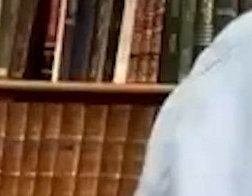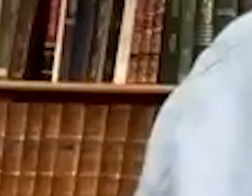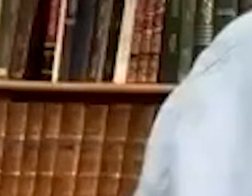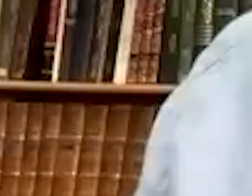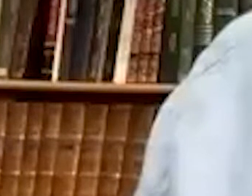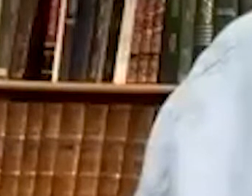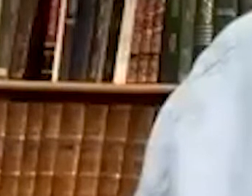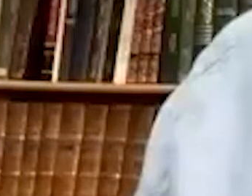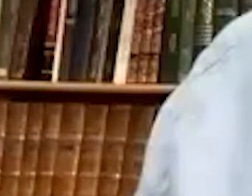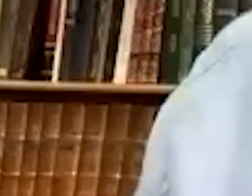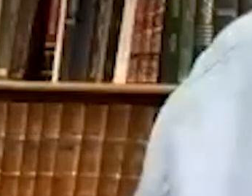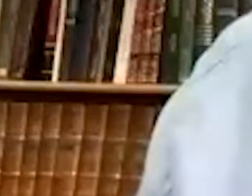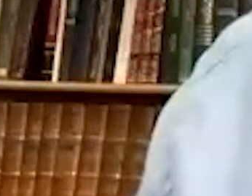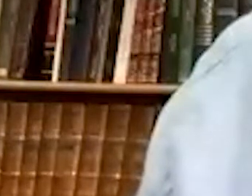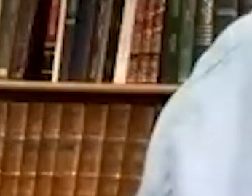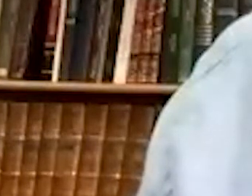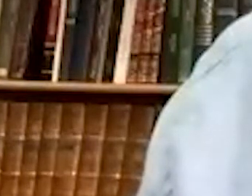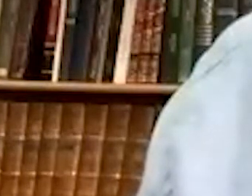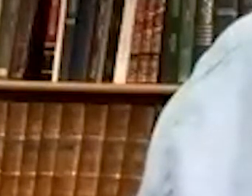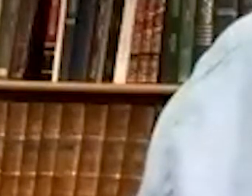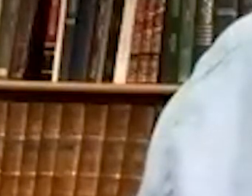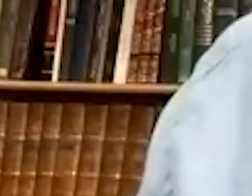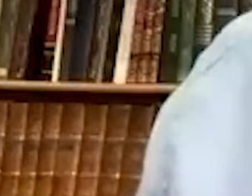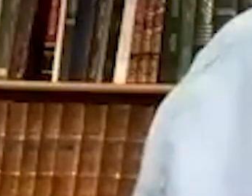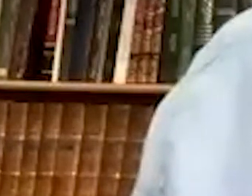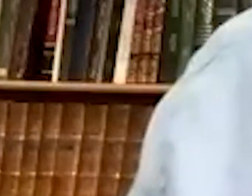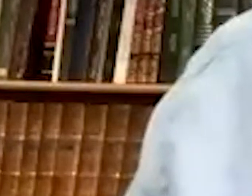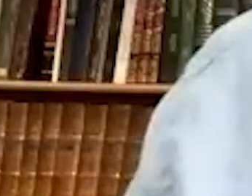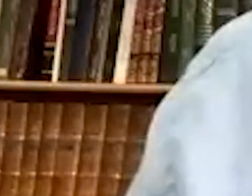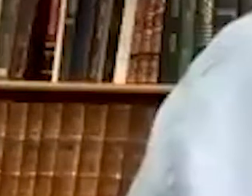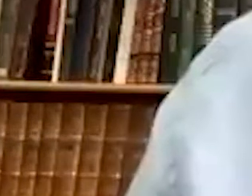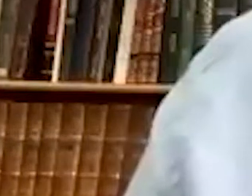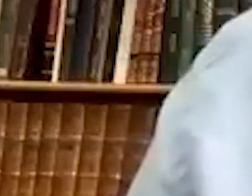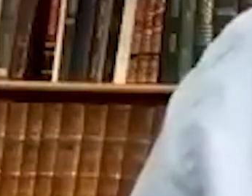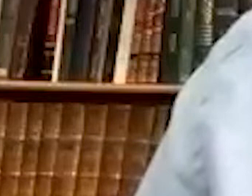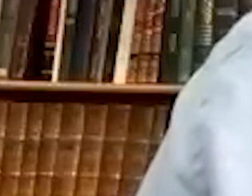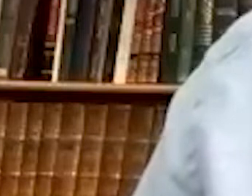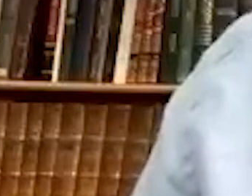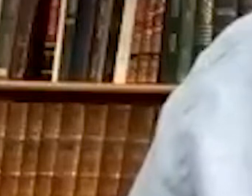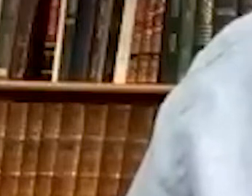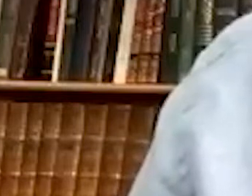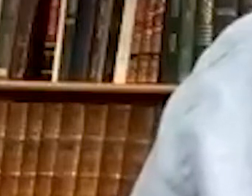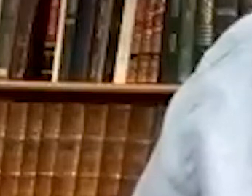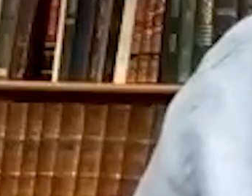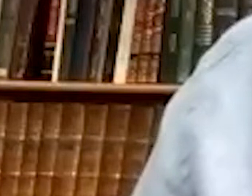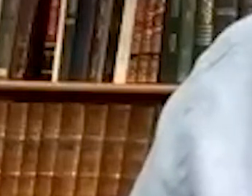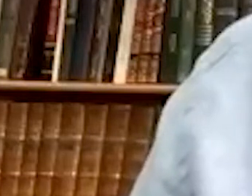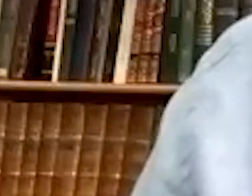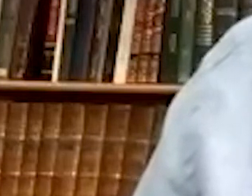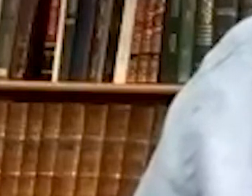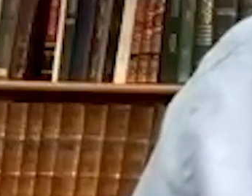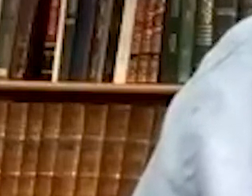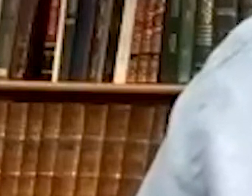and prayers and accept our charity in Ramadan. Accept our dua and good deeds and forgive